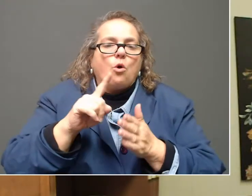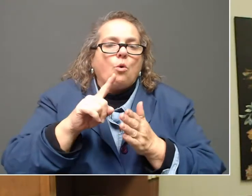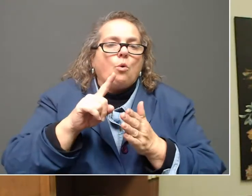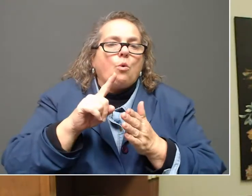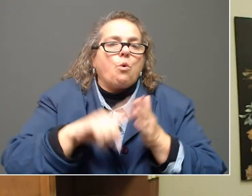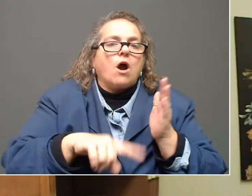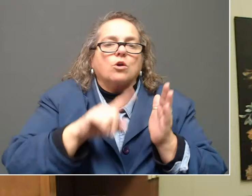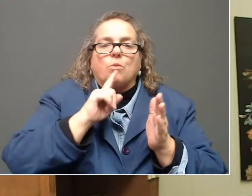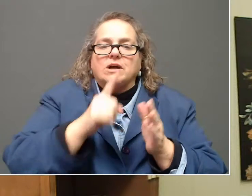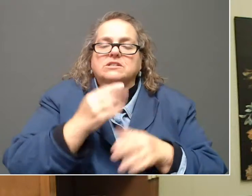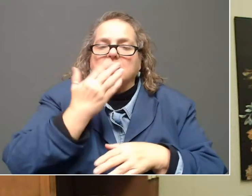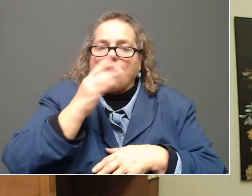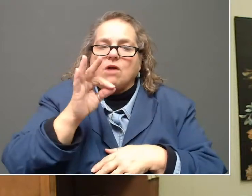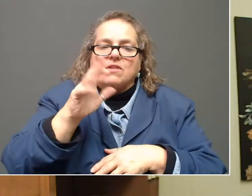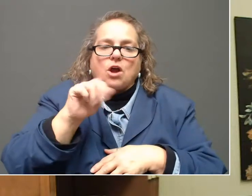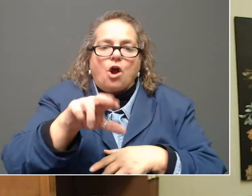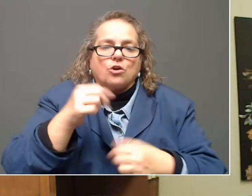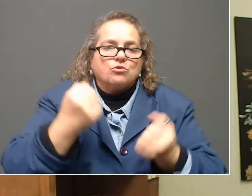Amy?